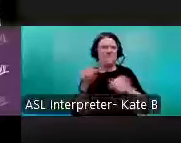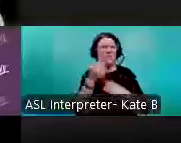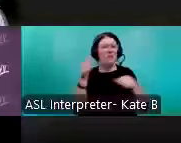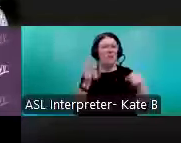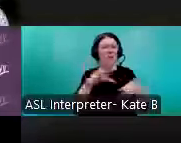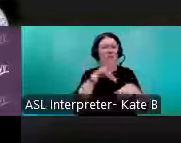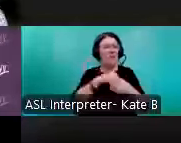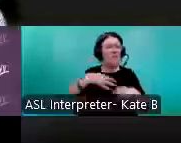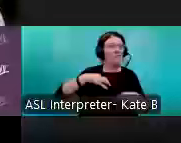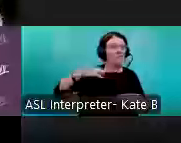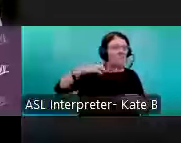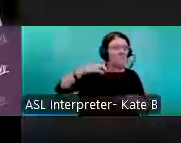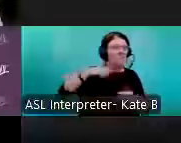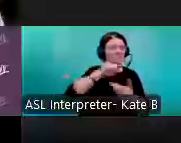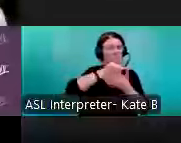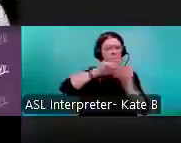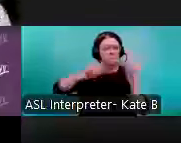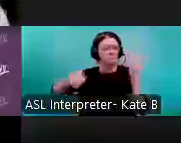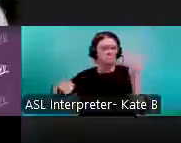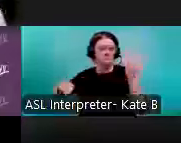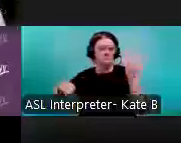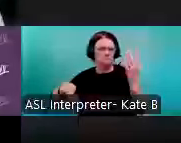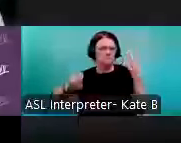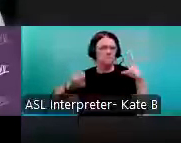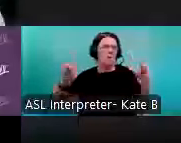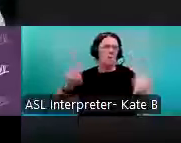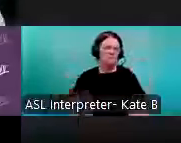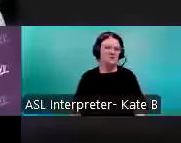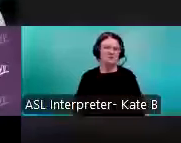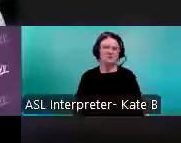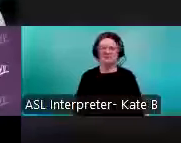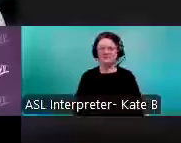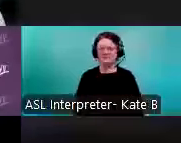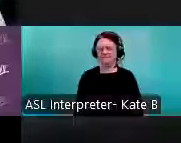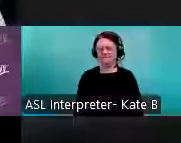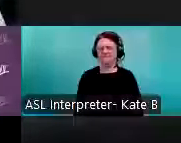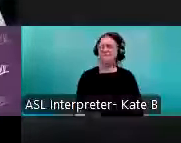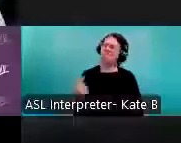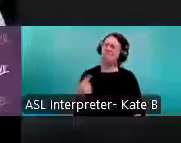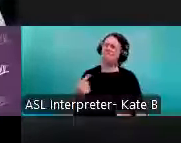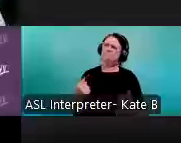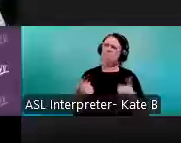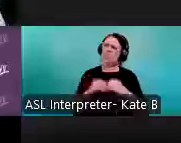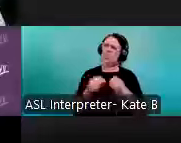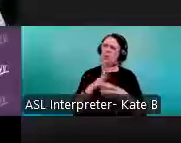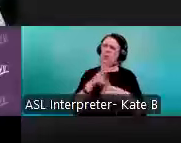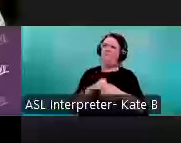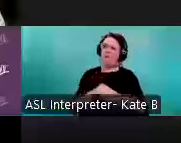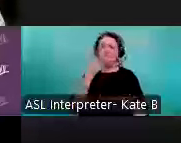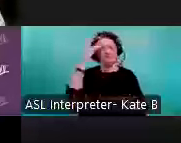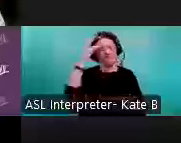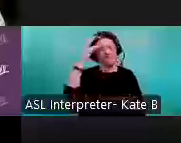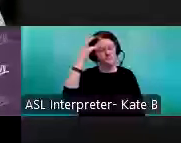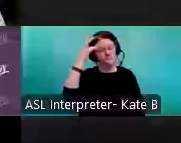get involved, but these are just a few to get you started and thinking about, what is an organization that maybe I want to reach out to and be a part